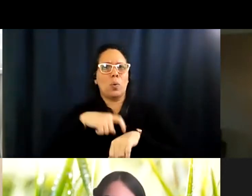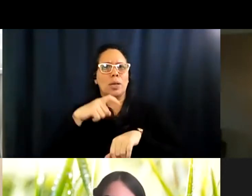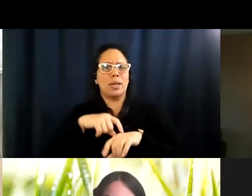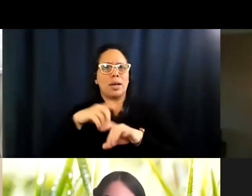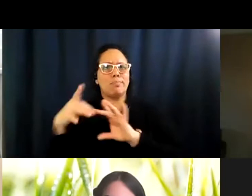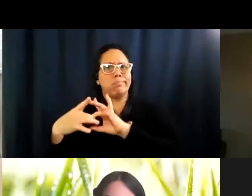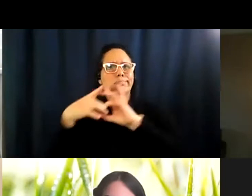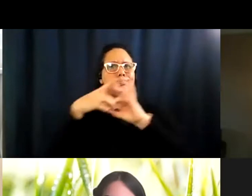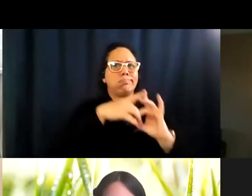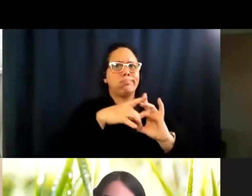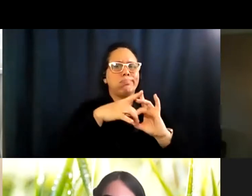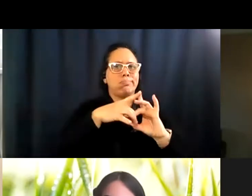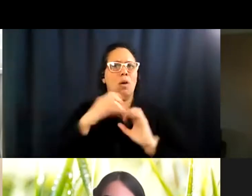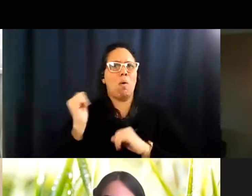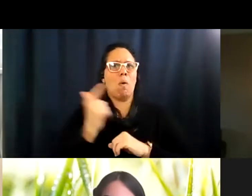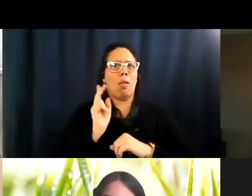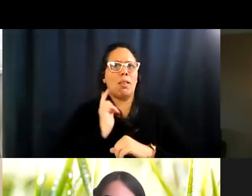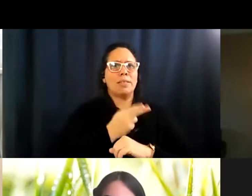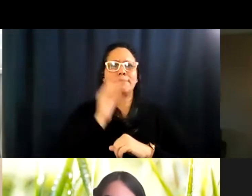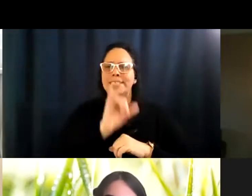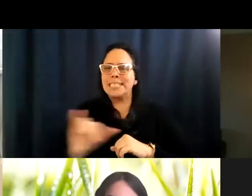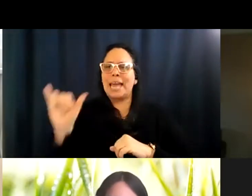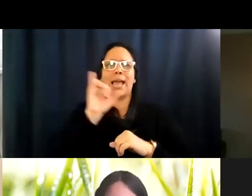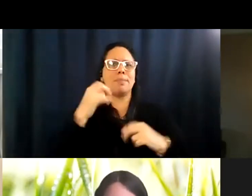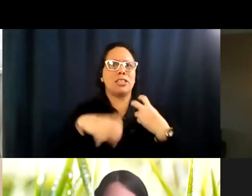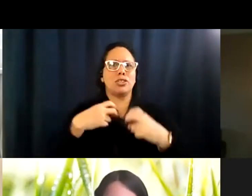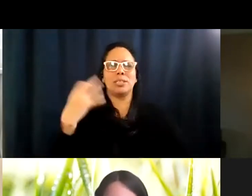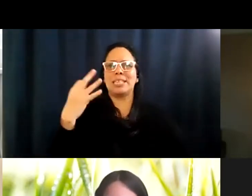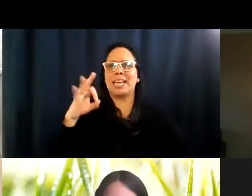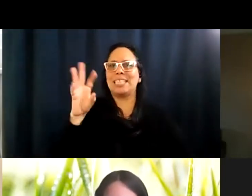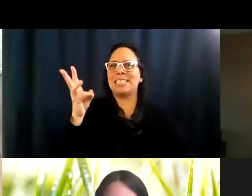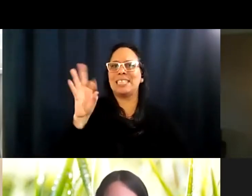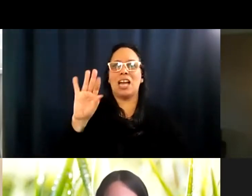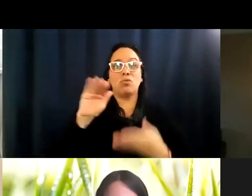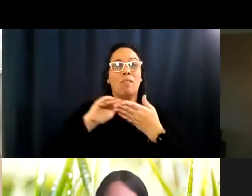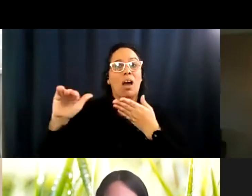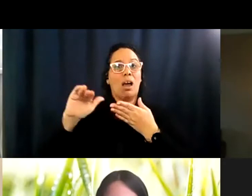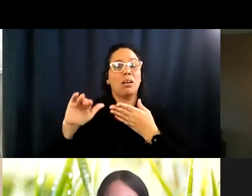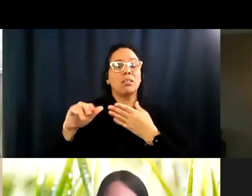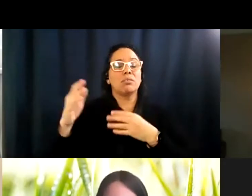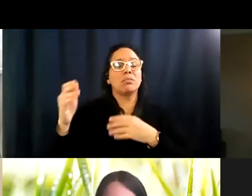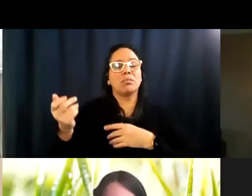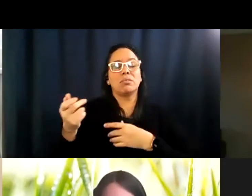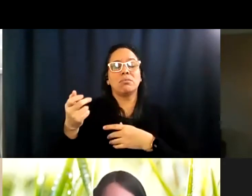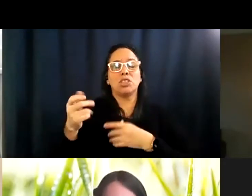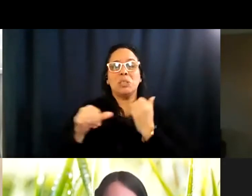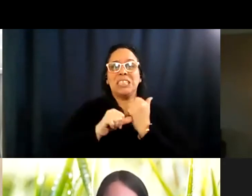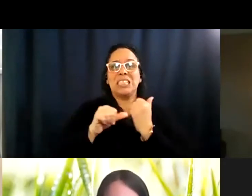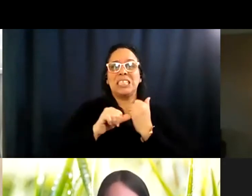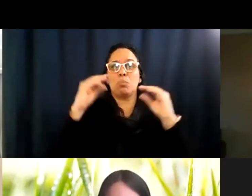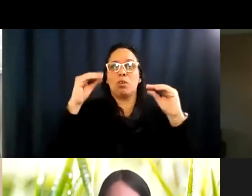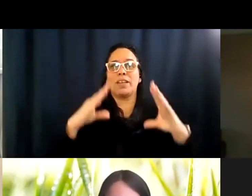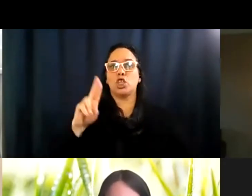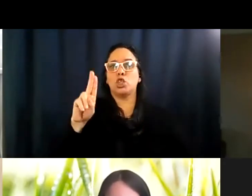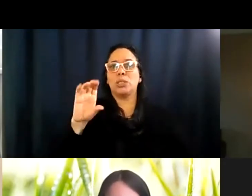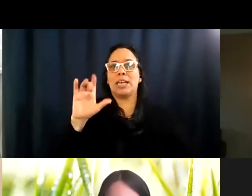issues. In 1969, she was fired from her position as an assistant professor at UCLA in